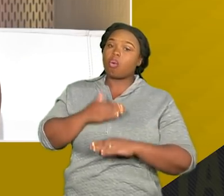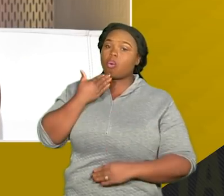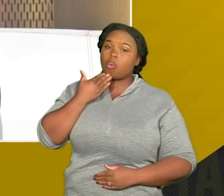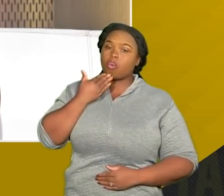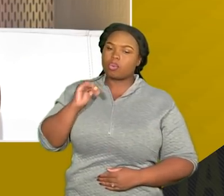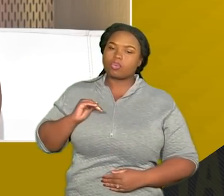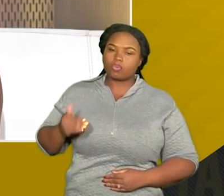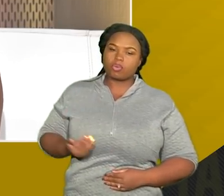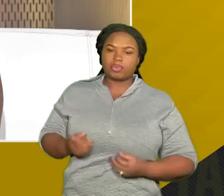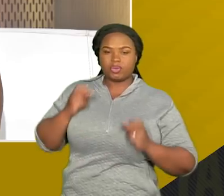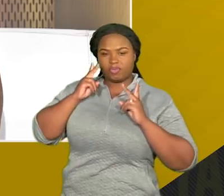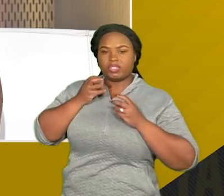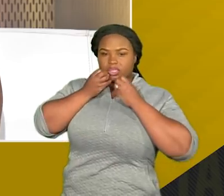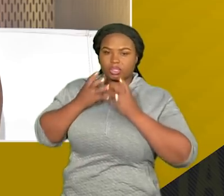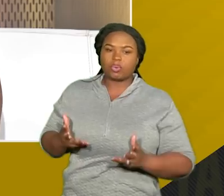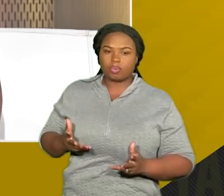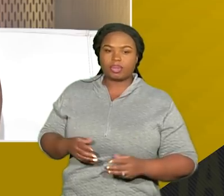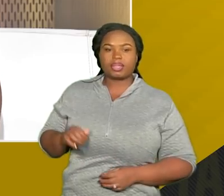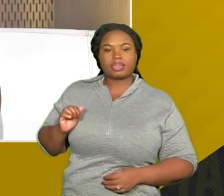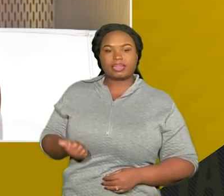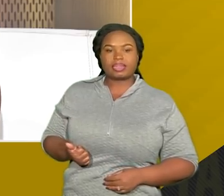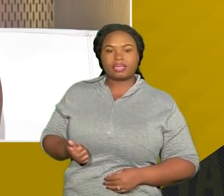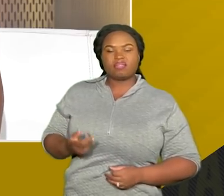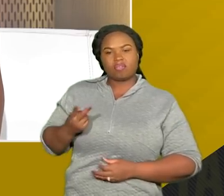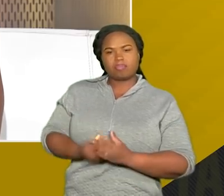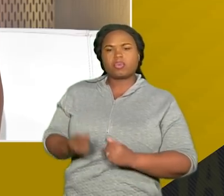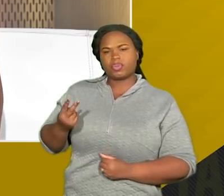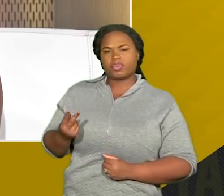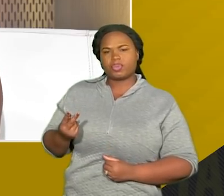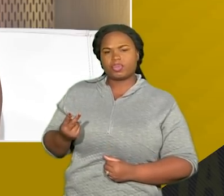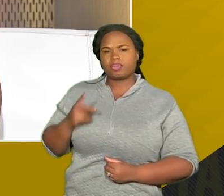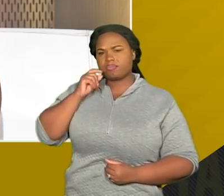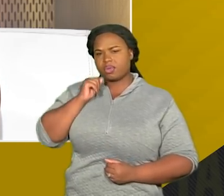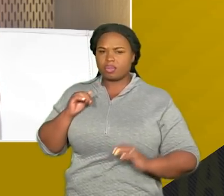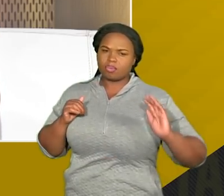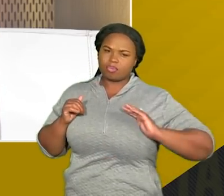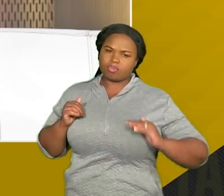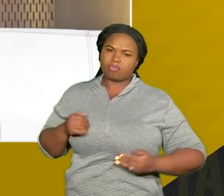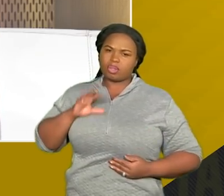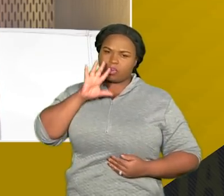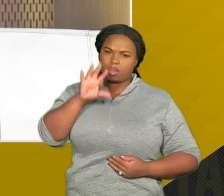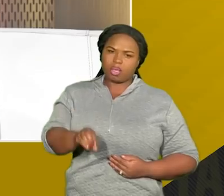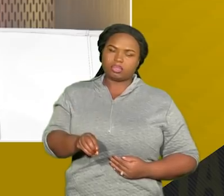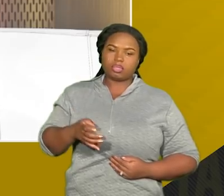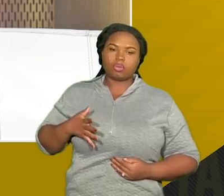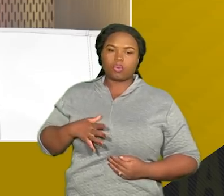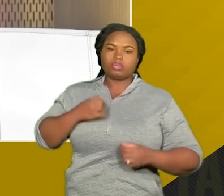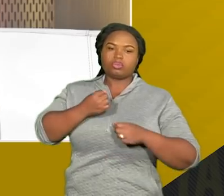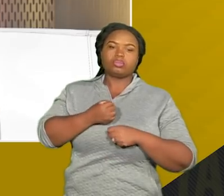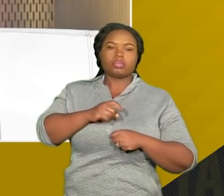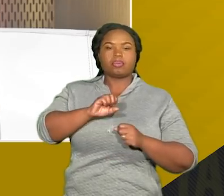And the love potion are asked for by both male and female. Because